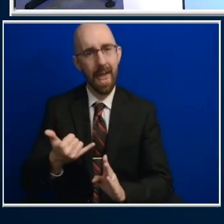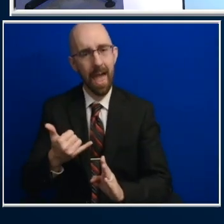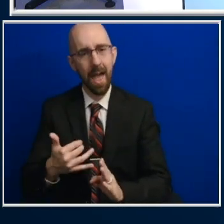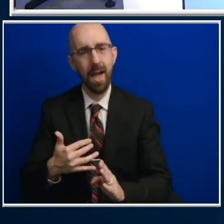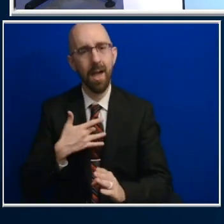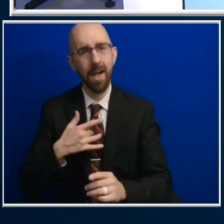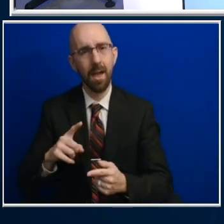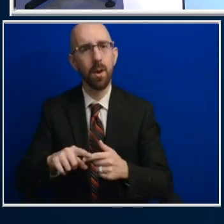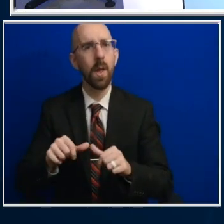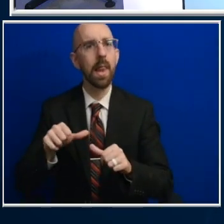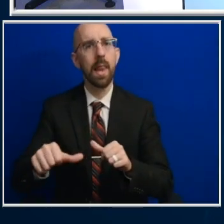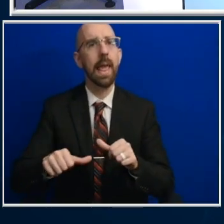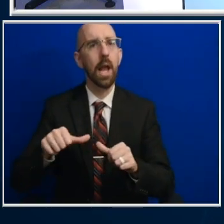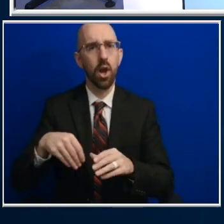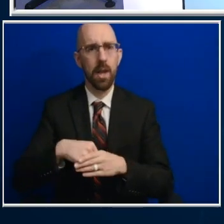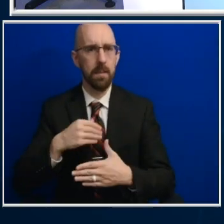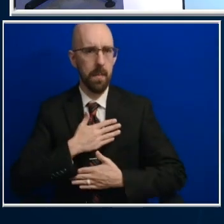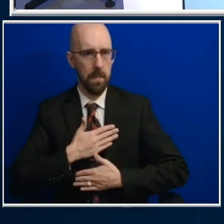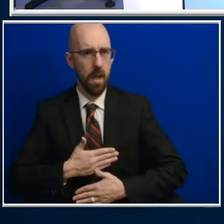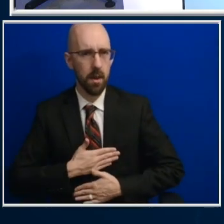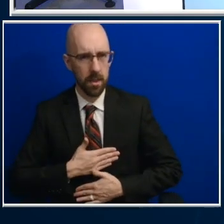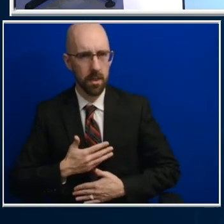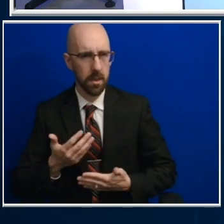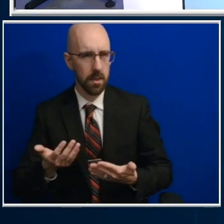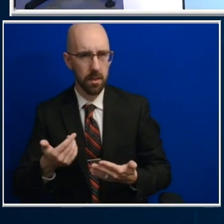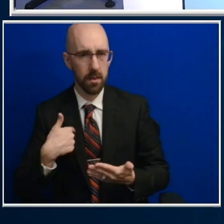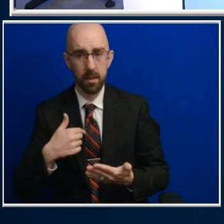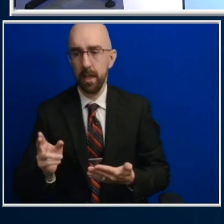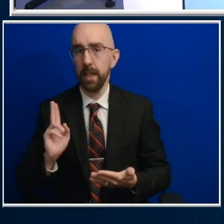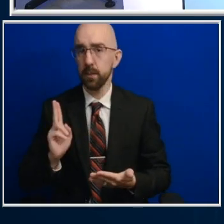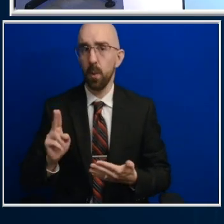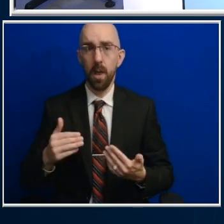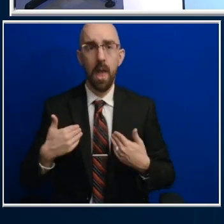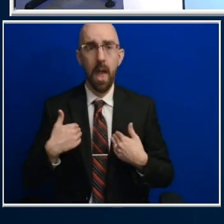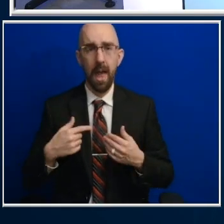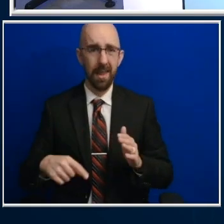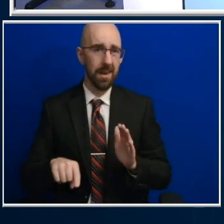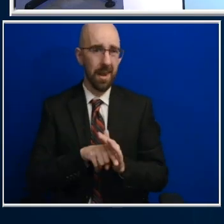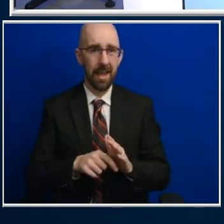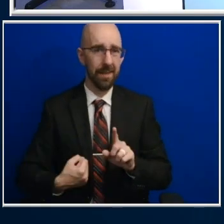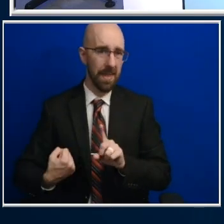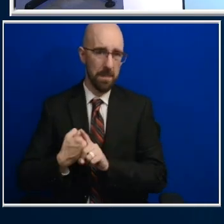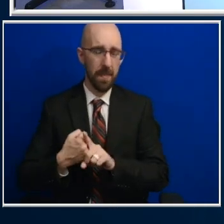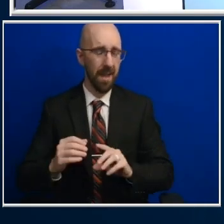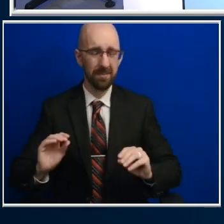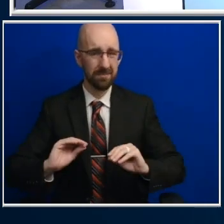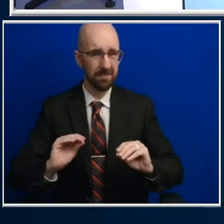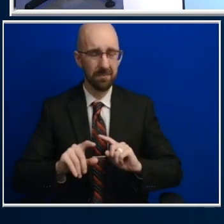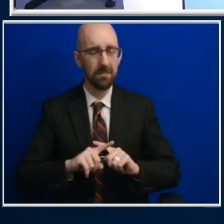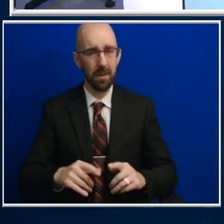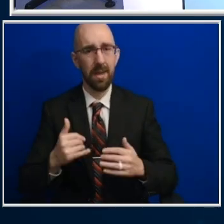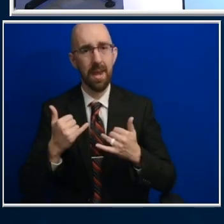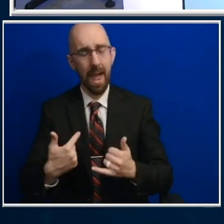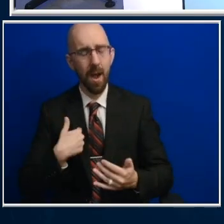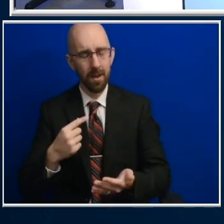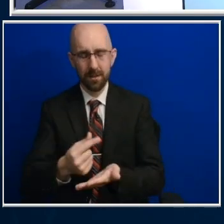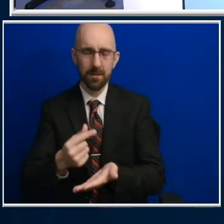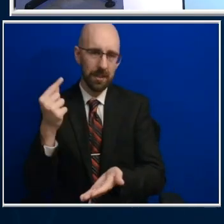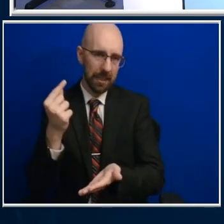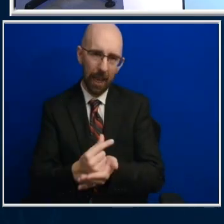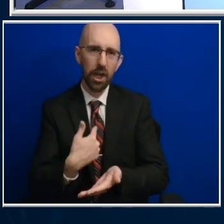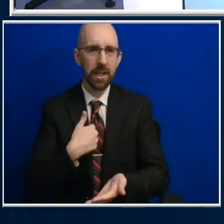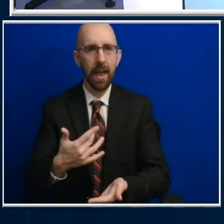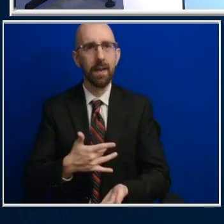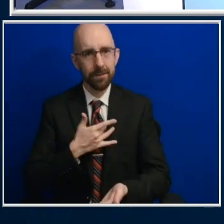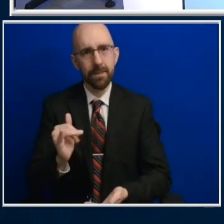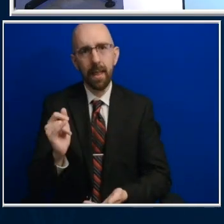my system. And where I hadn't historically had much of the negative side effects, I can almost guarantee I'll feel those effects